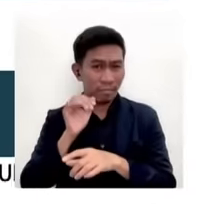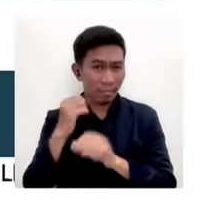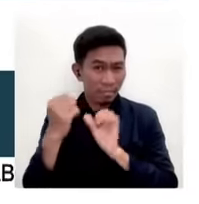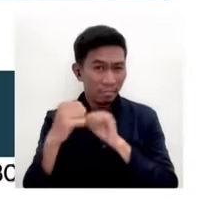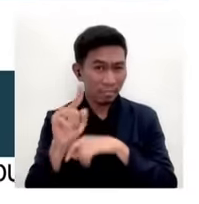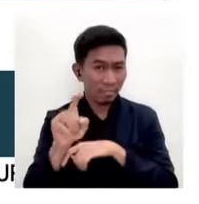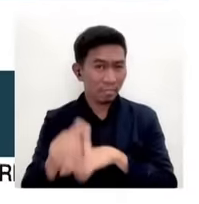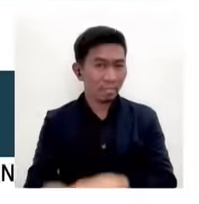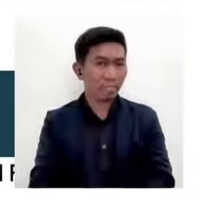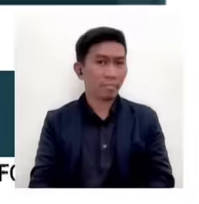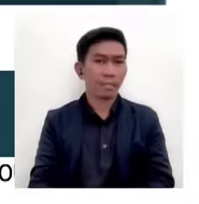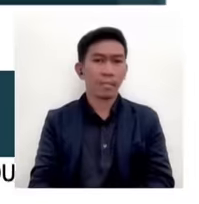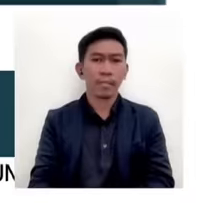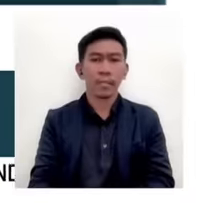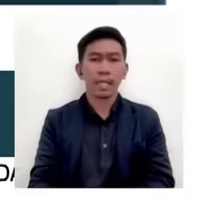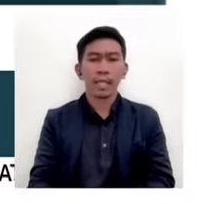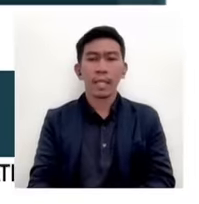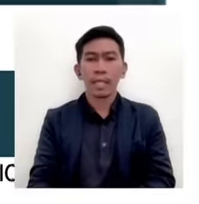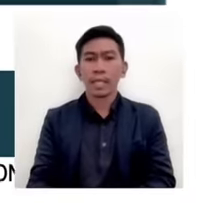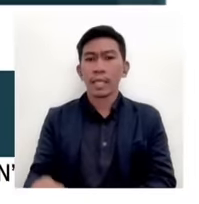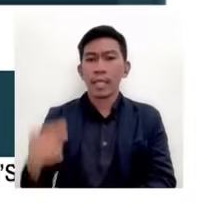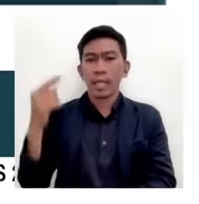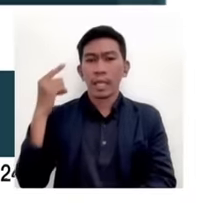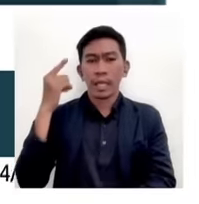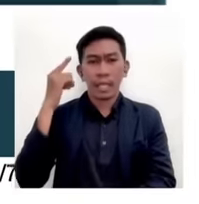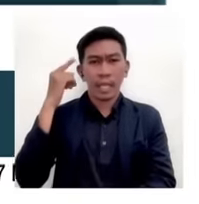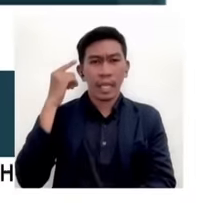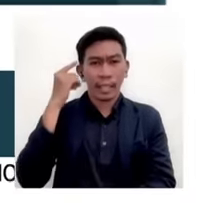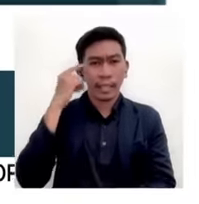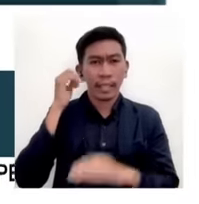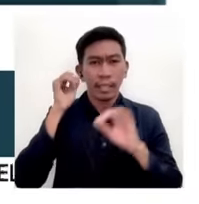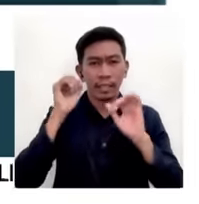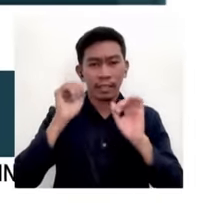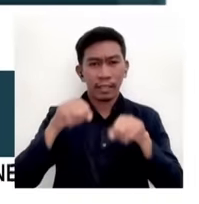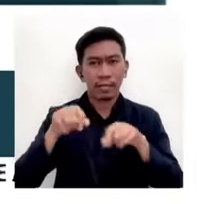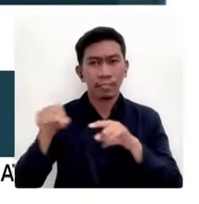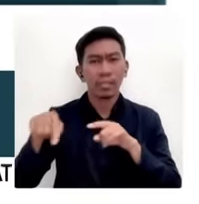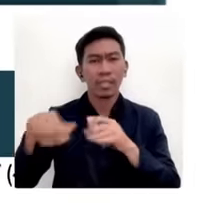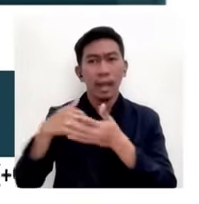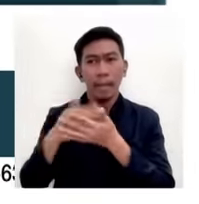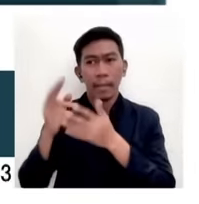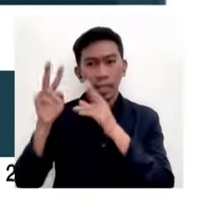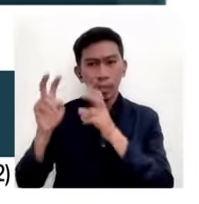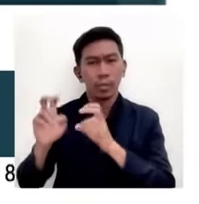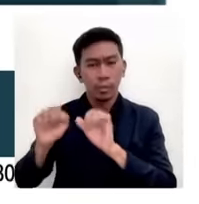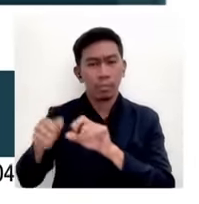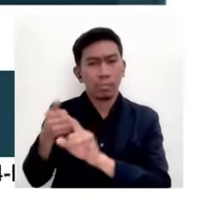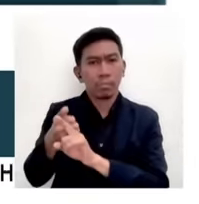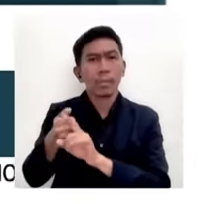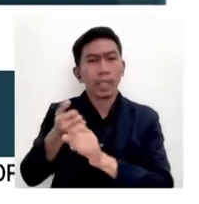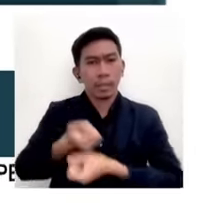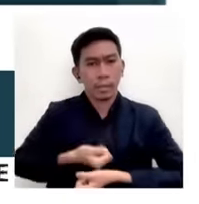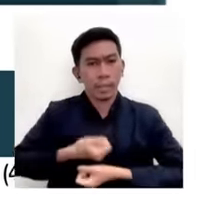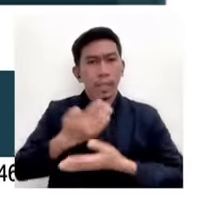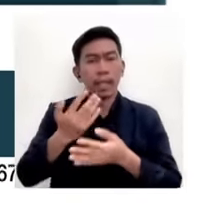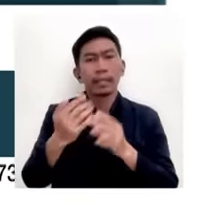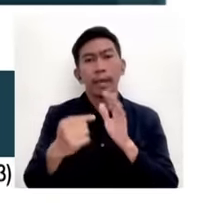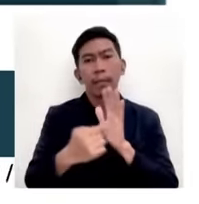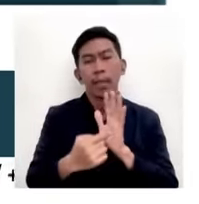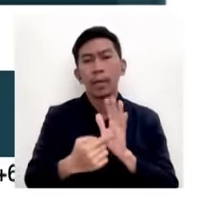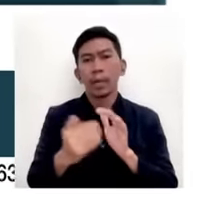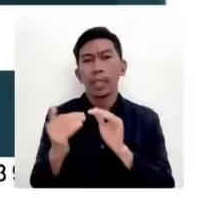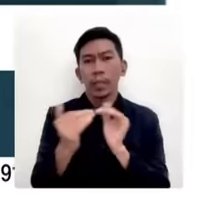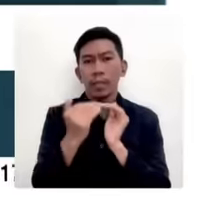I think at some point they can speak on some issues for the Mindanaoans, like, of course, equitable share